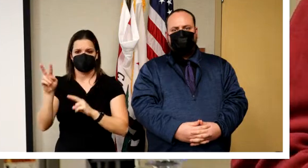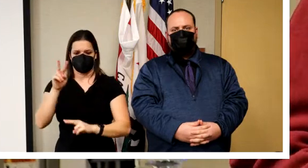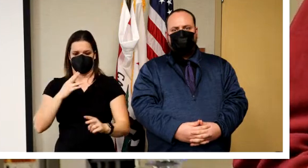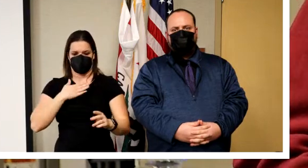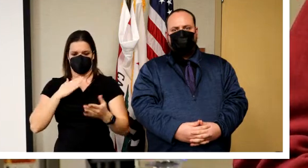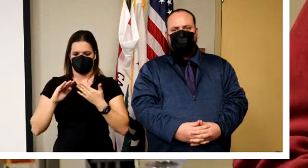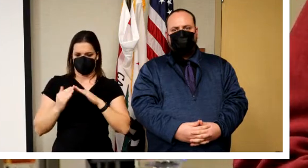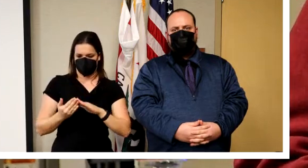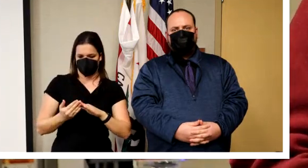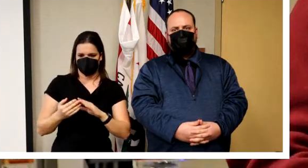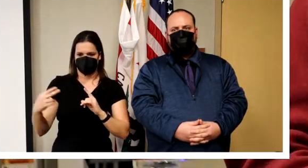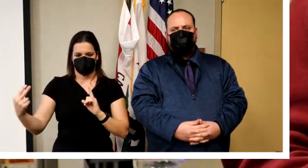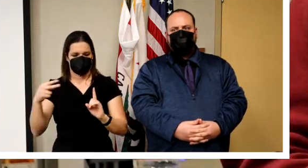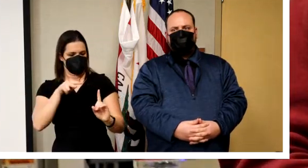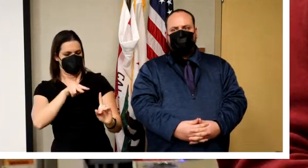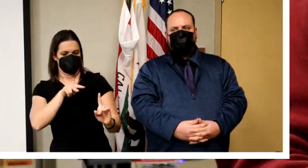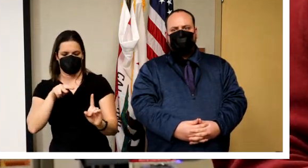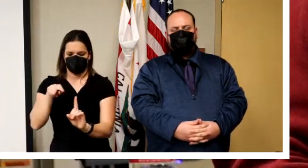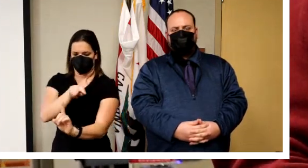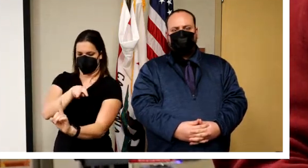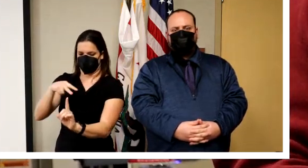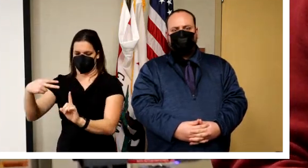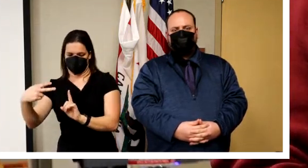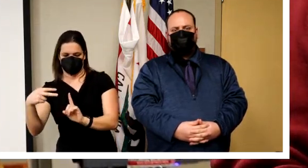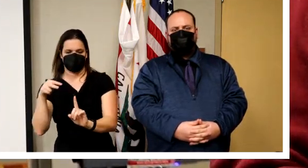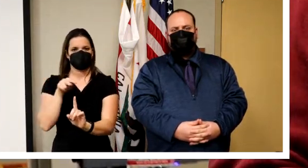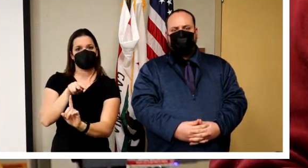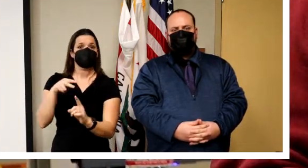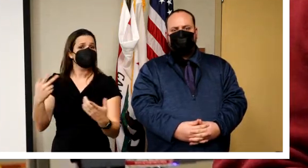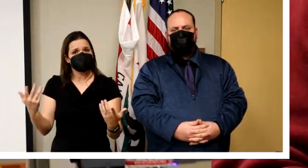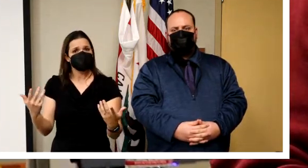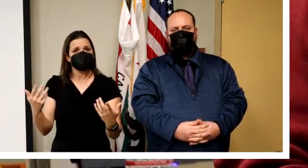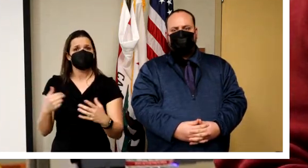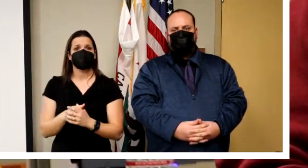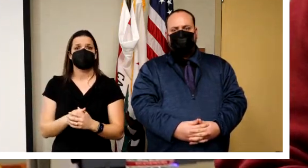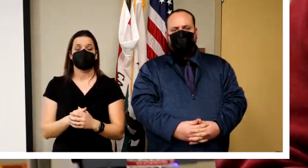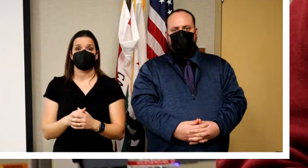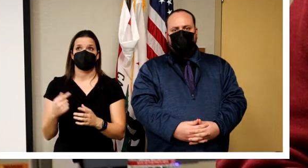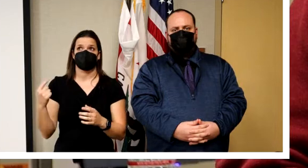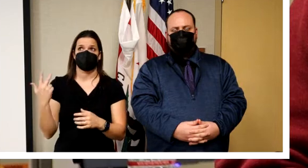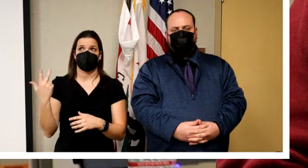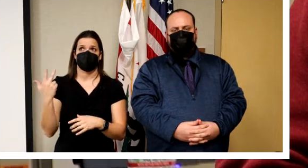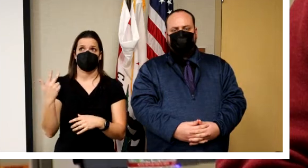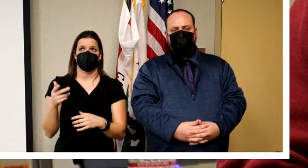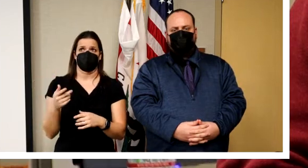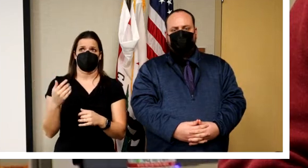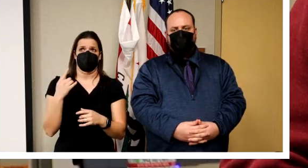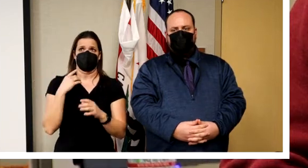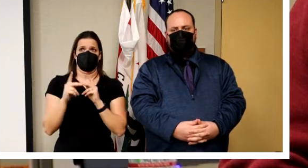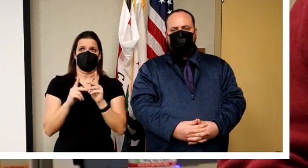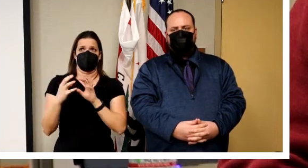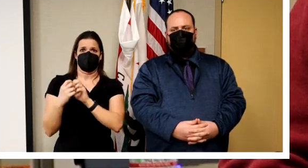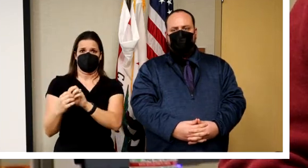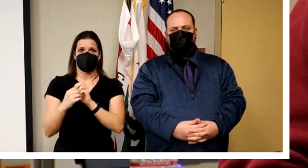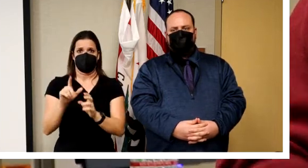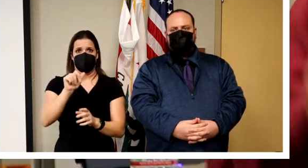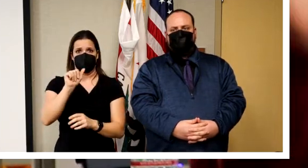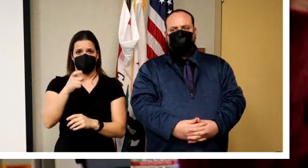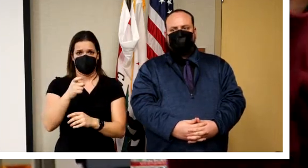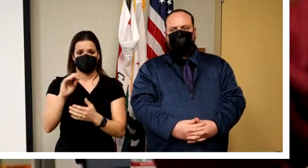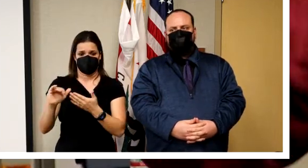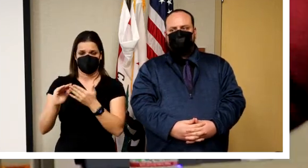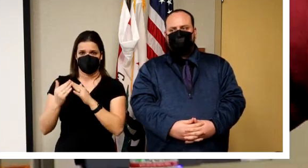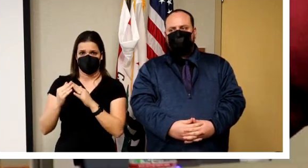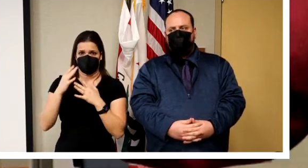differently than we might do. We had people argue in the last redistricting commission that LAX was a community of interest